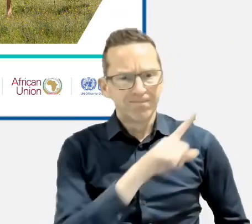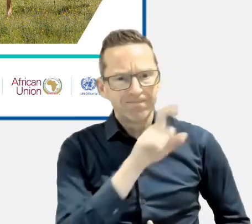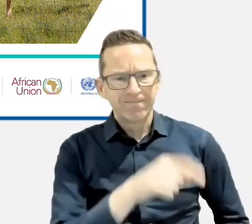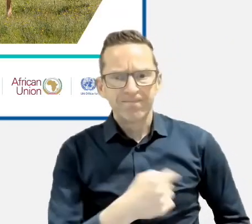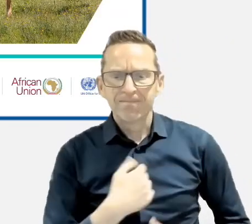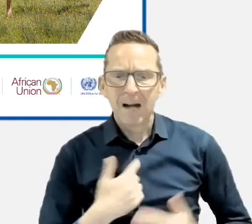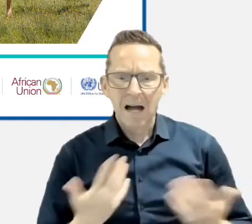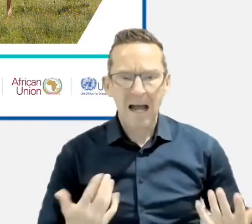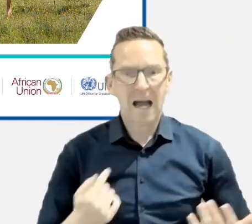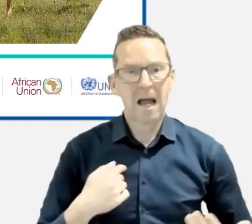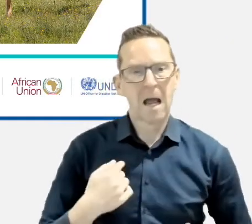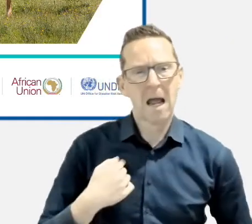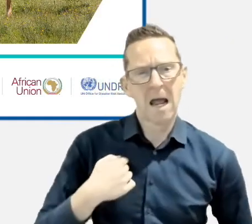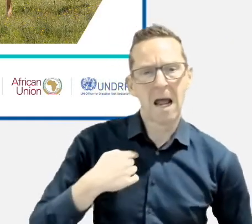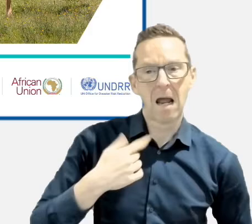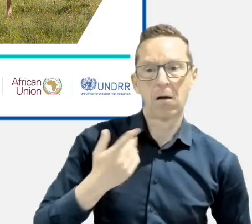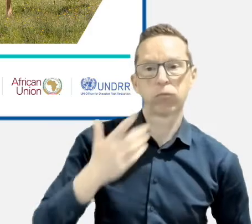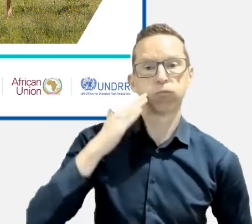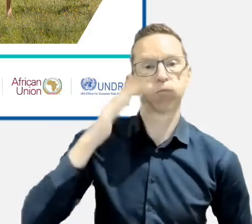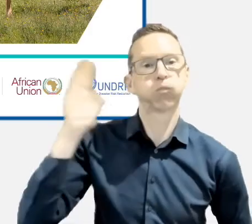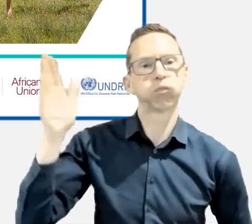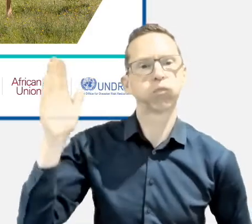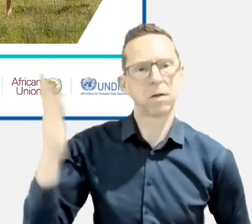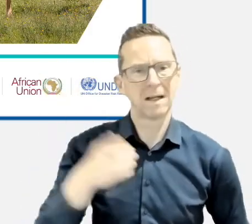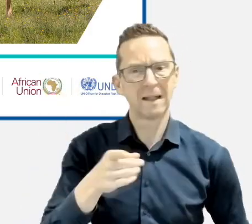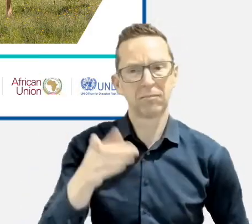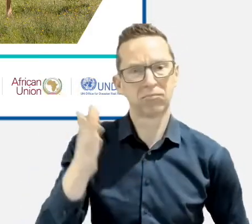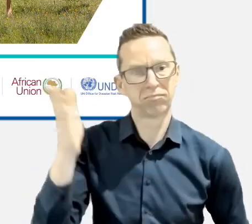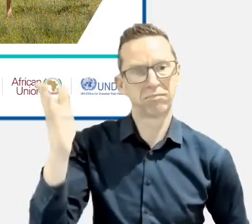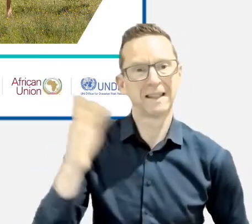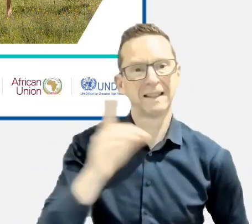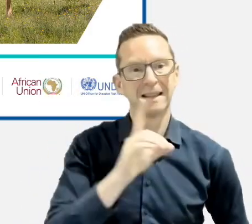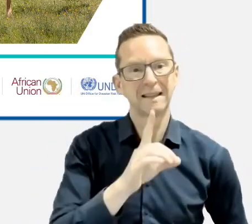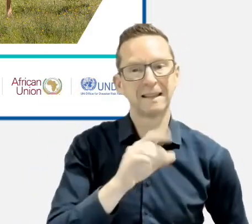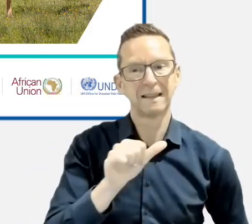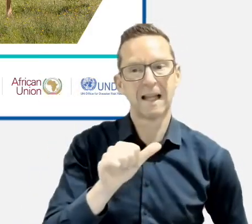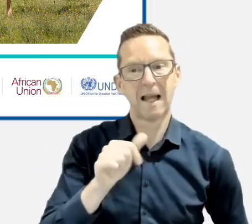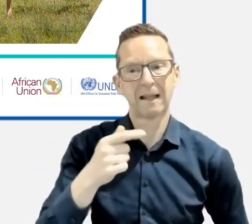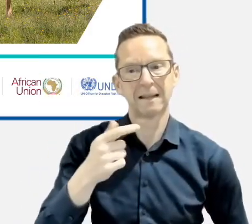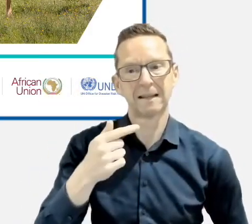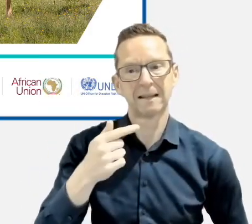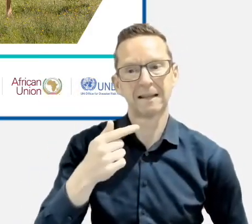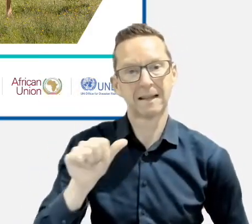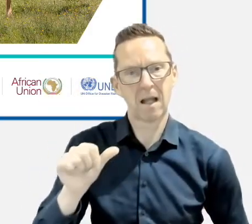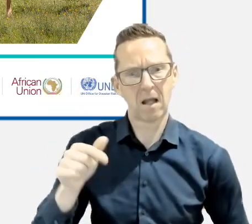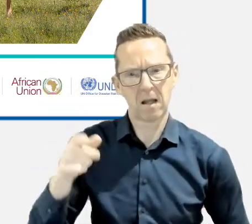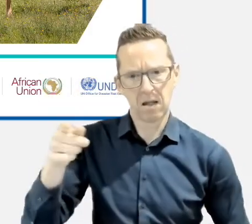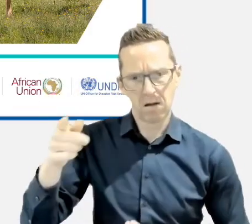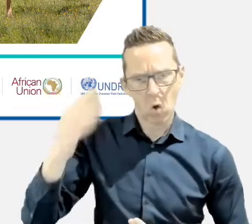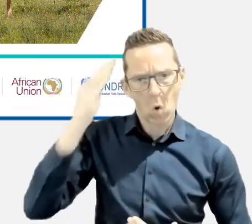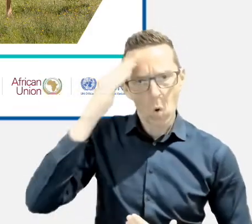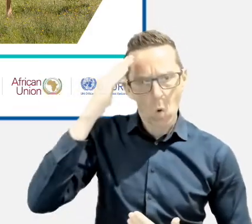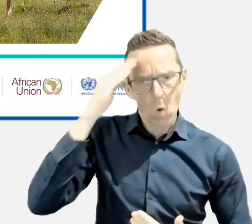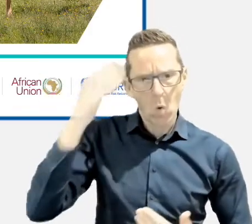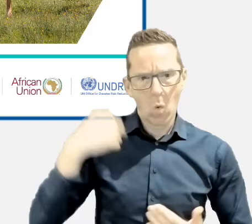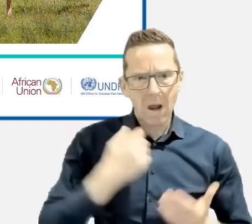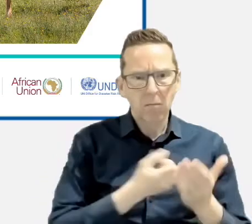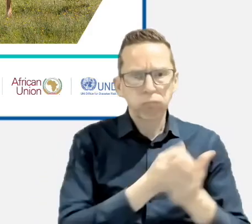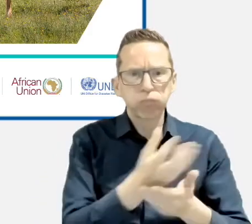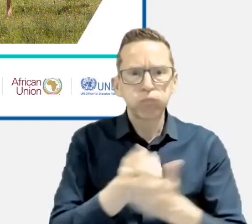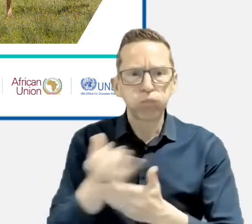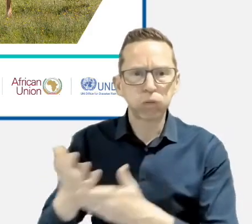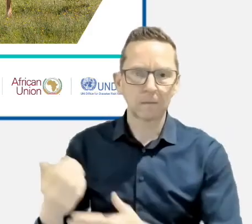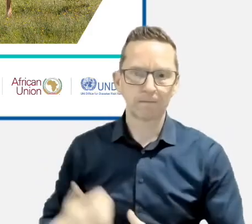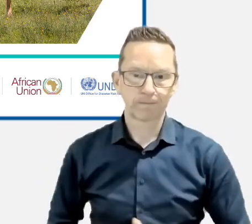need and how do we need it to be available? And I know I'm speaking to an audience that has tremendous knowledge and